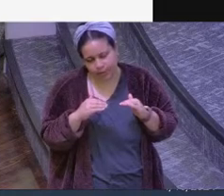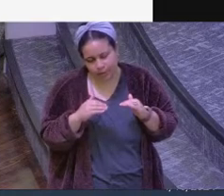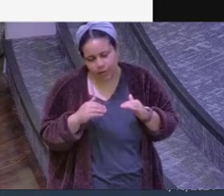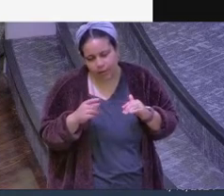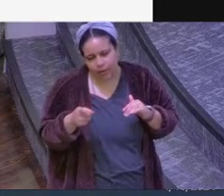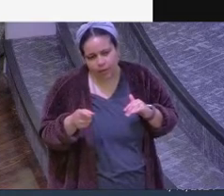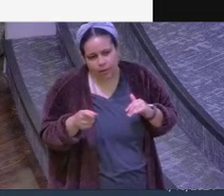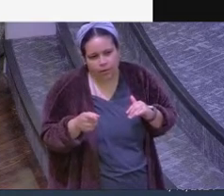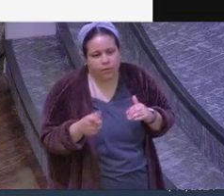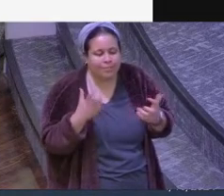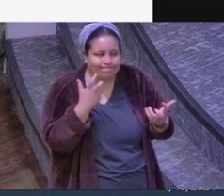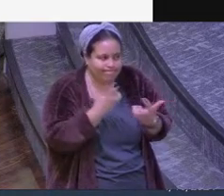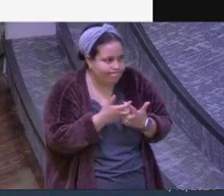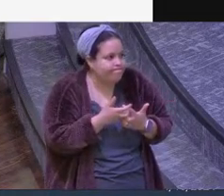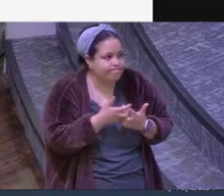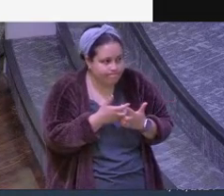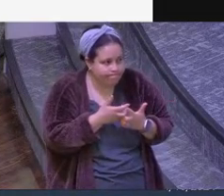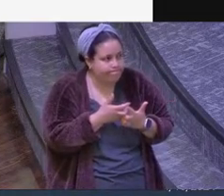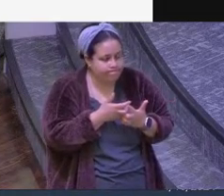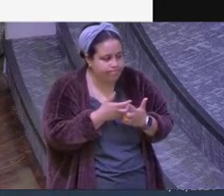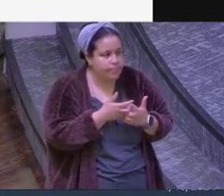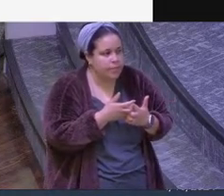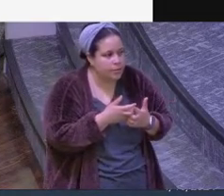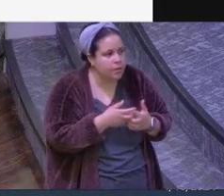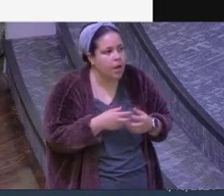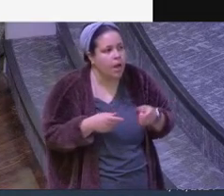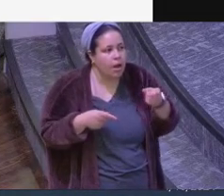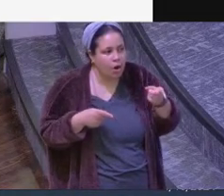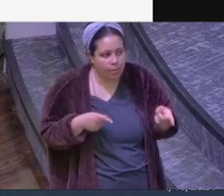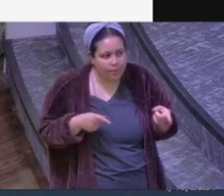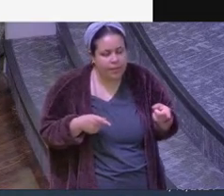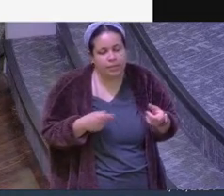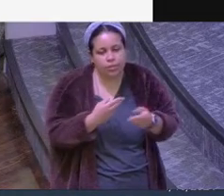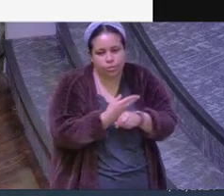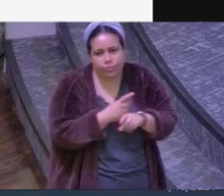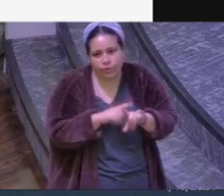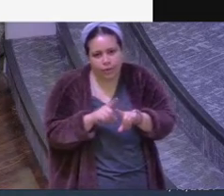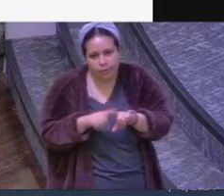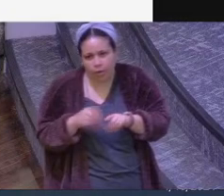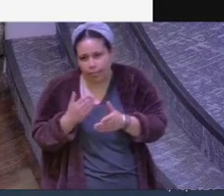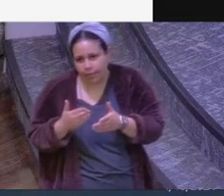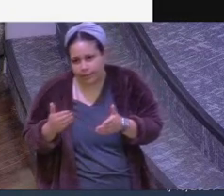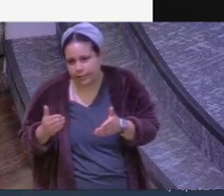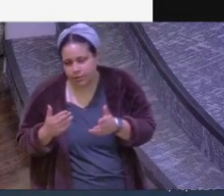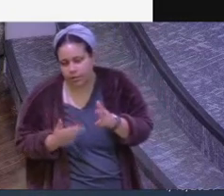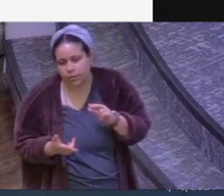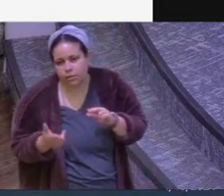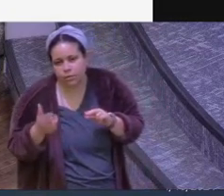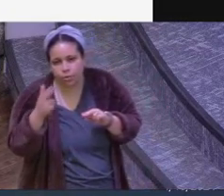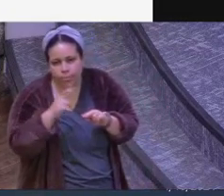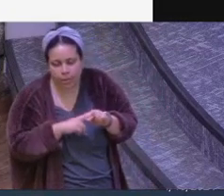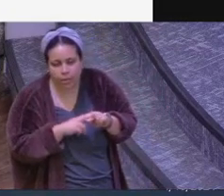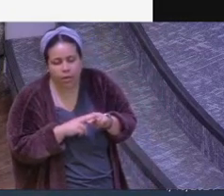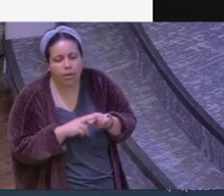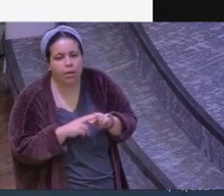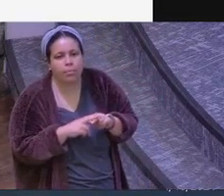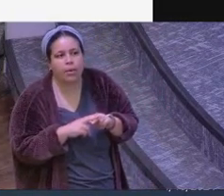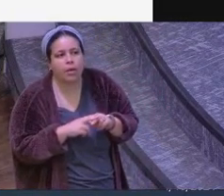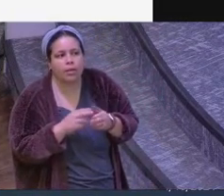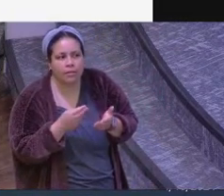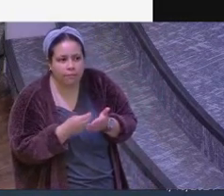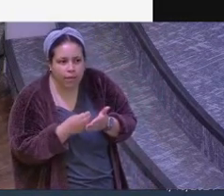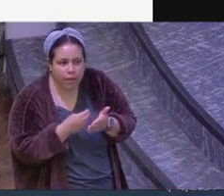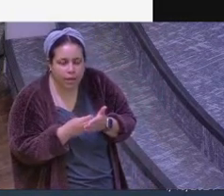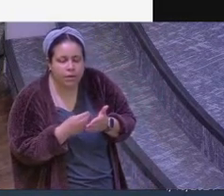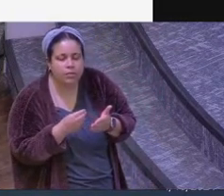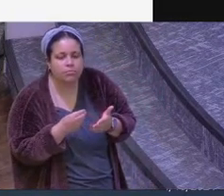year. I think as ARPA funding has been used for different things, we've been able to build up a decent fund balance that now is the opportunity